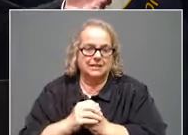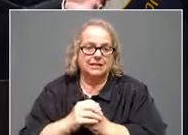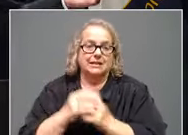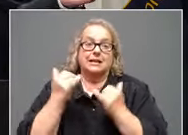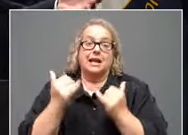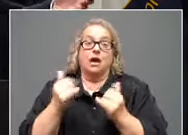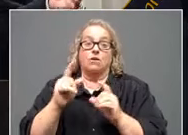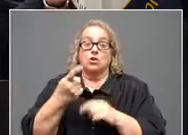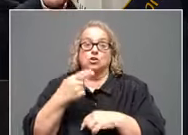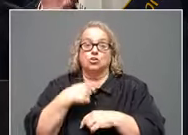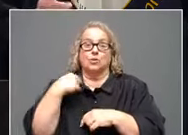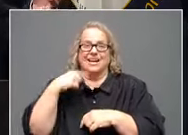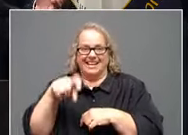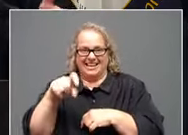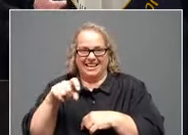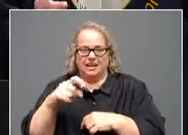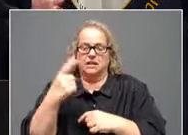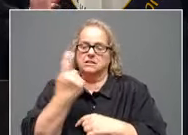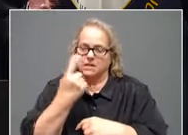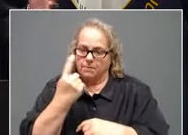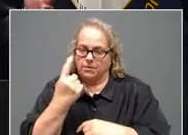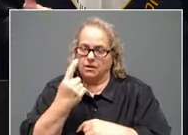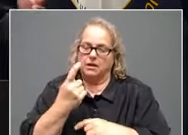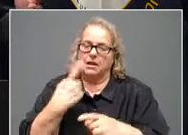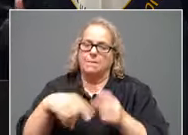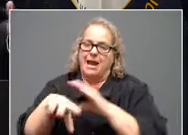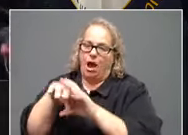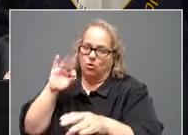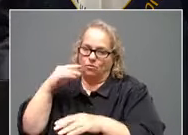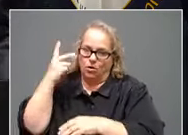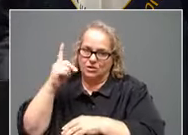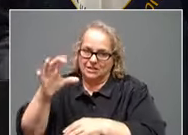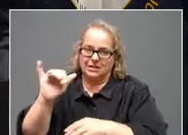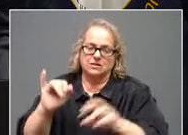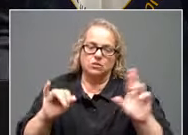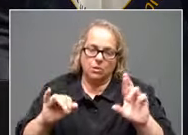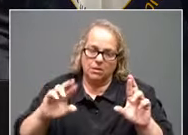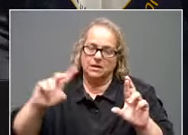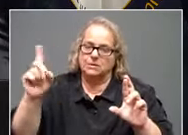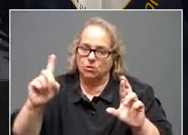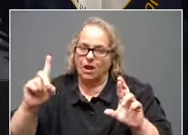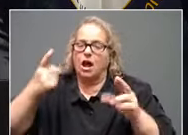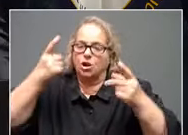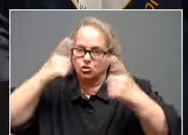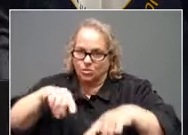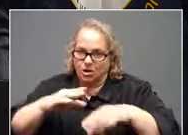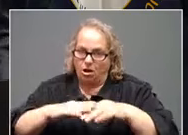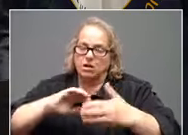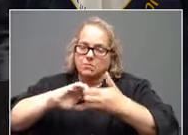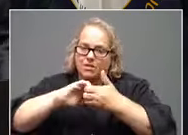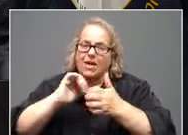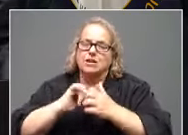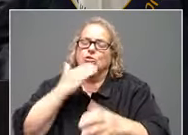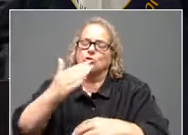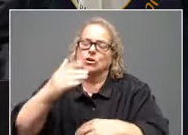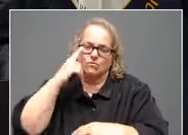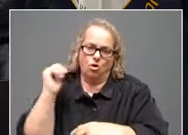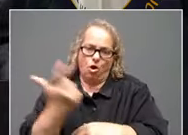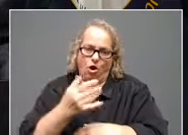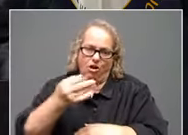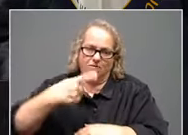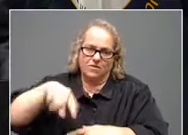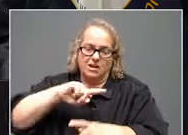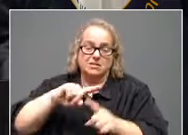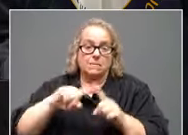something bipartisan coming out of Washington, D.C. It'd be good for all of us. But the dollars that it puts into roads